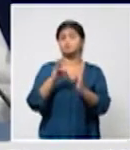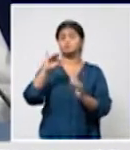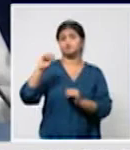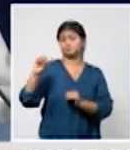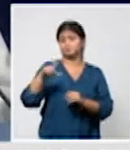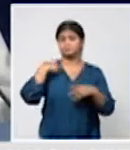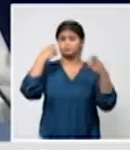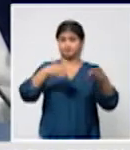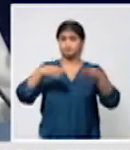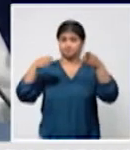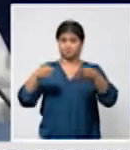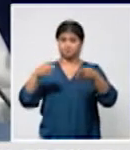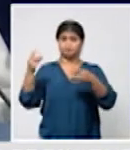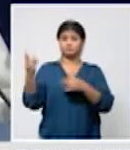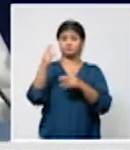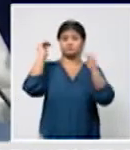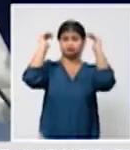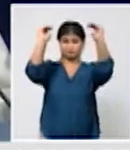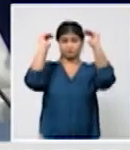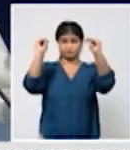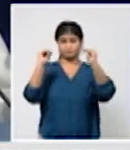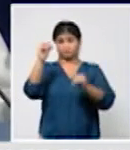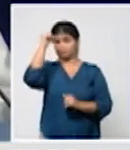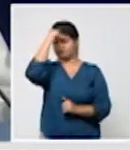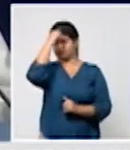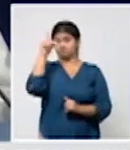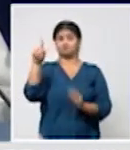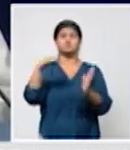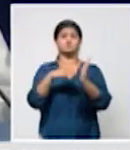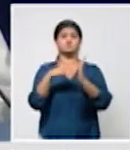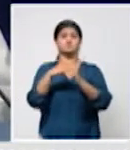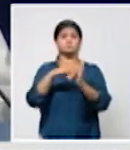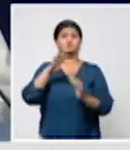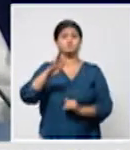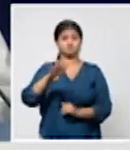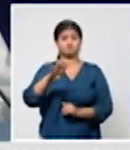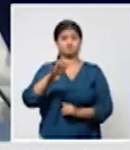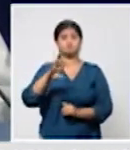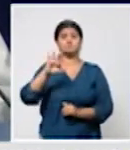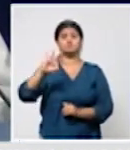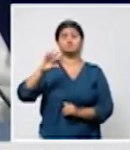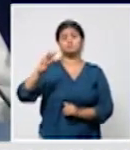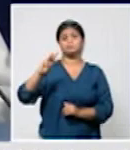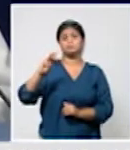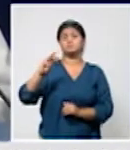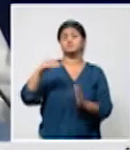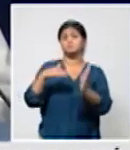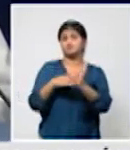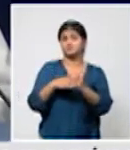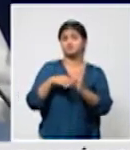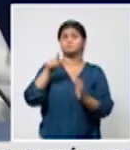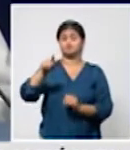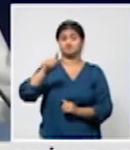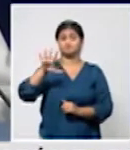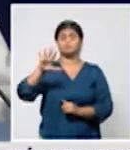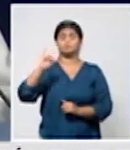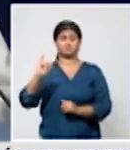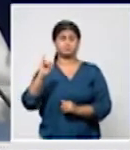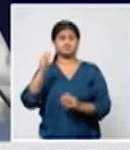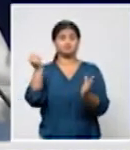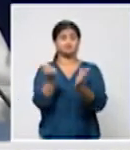and over 148,000 fatalities. It's followed by Brazil with over